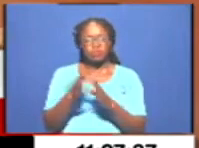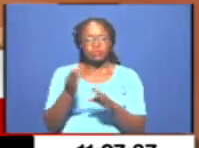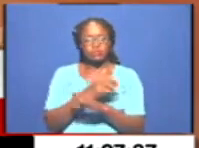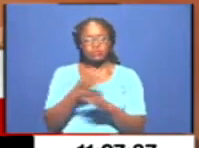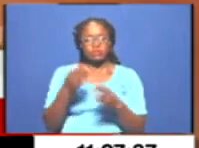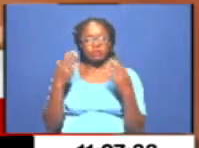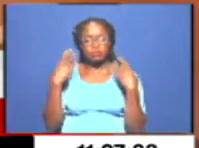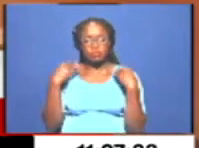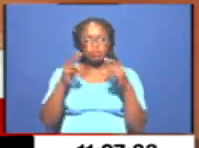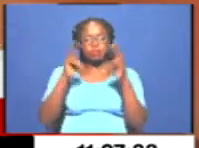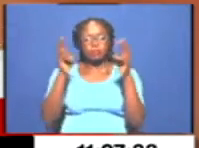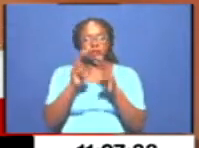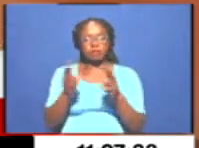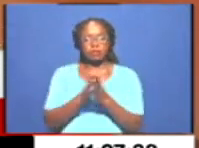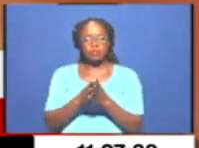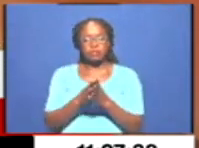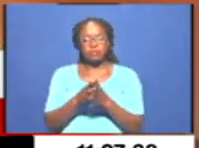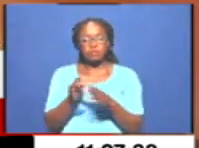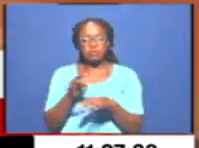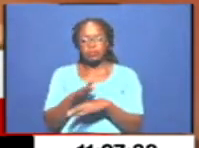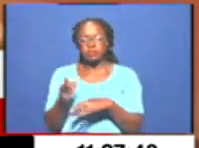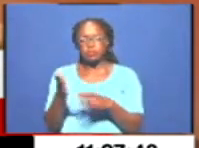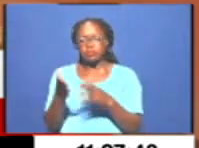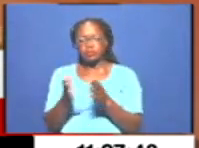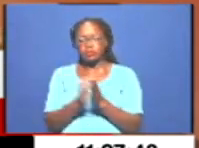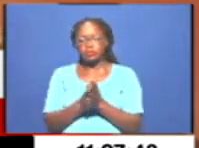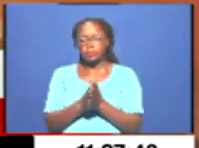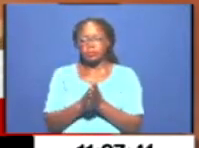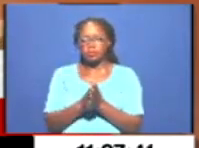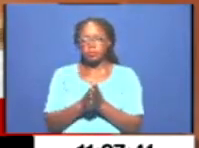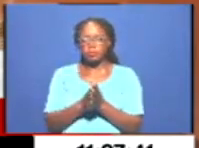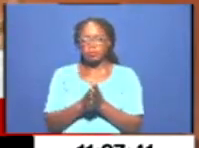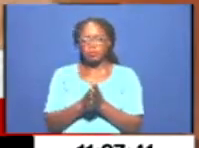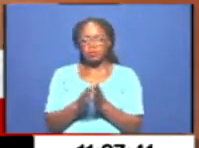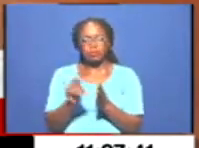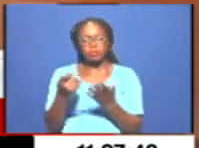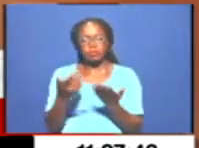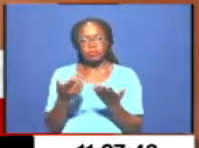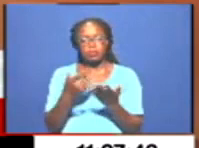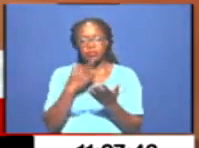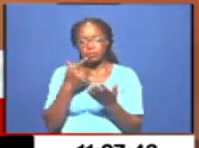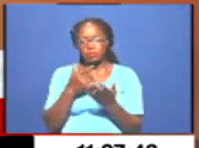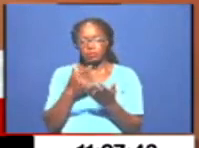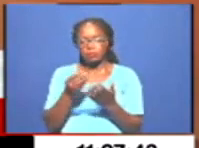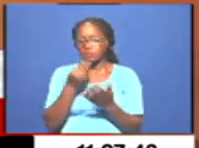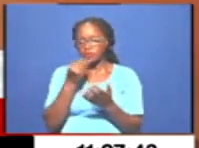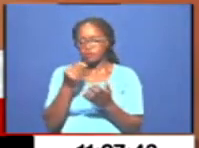went for a games when somebody lost a race, they said, tutakula ugali. I'm sure